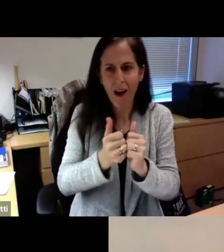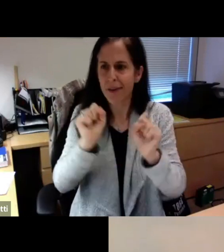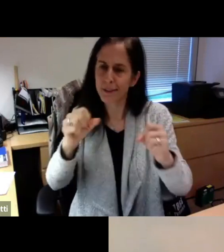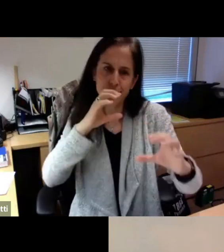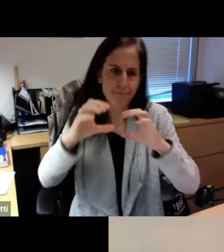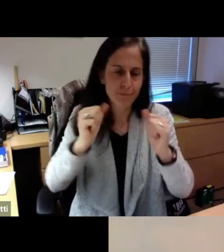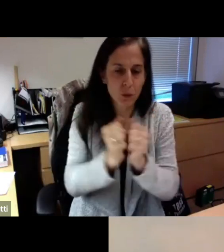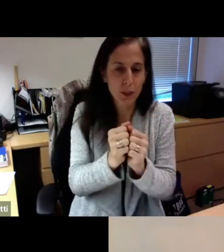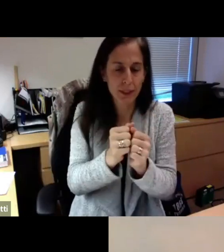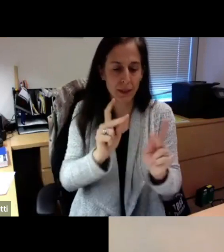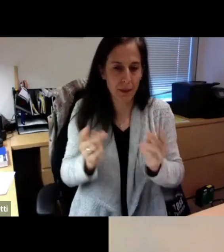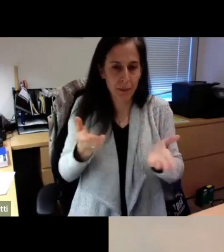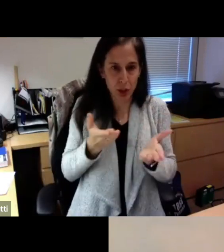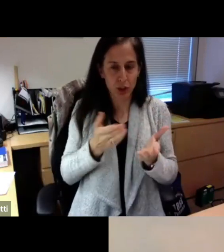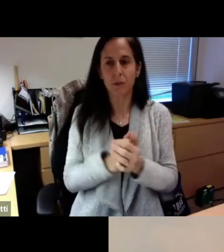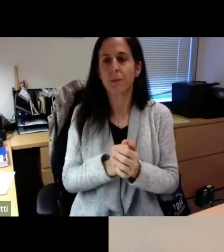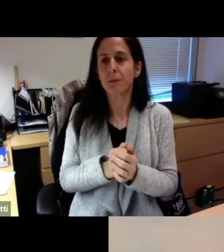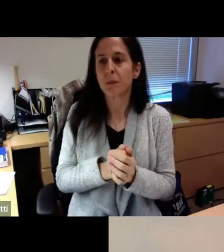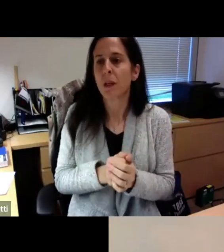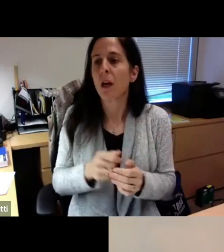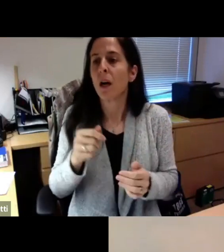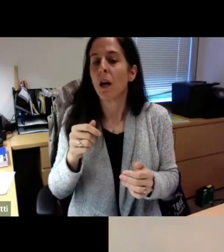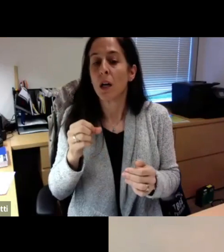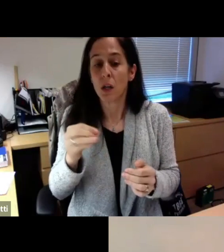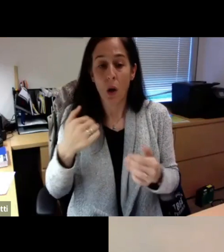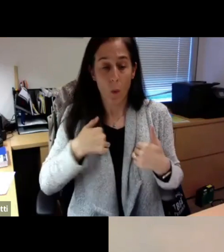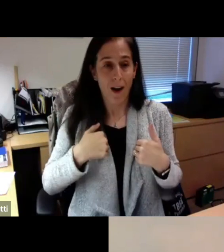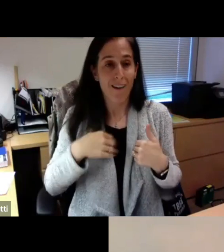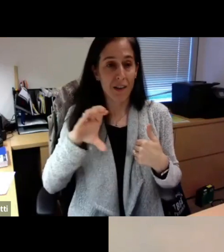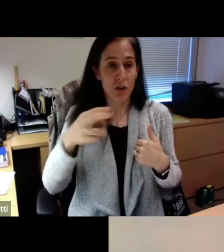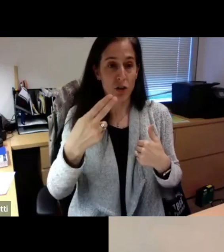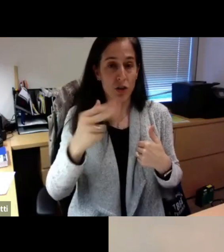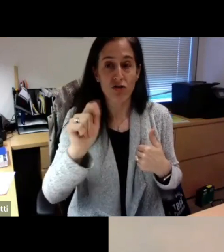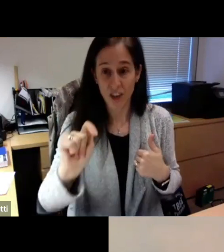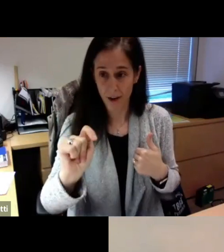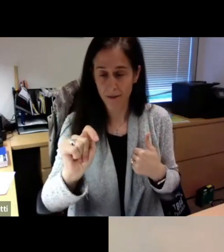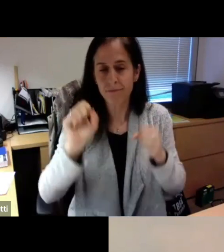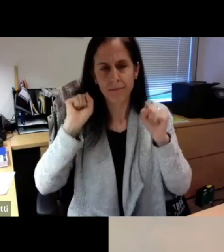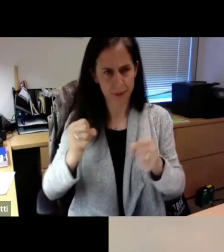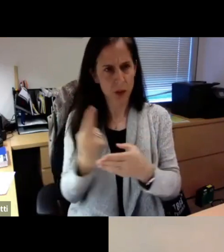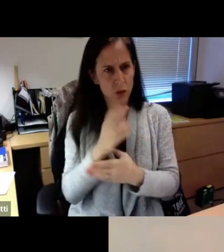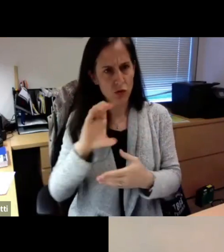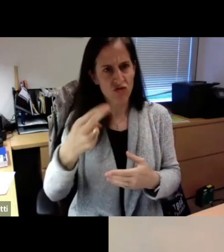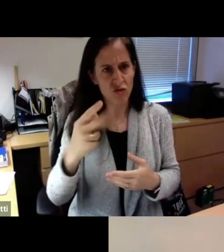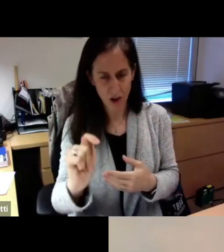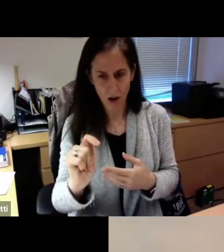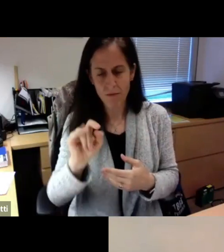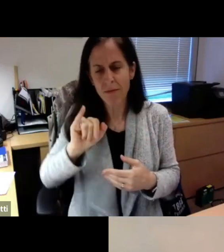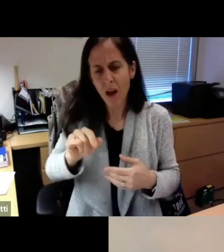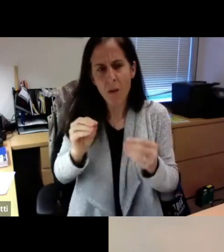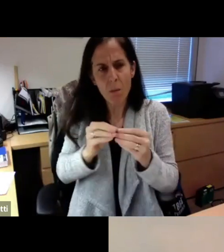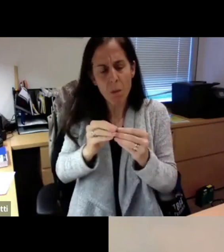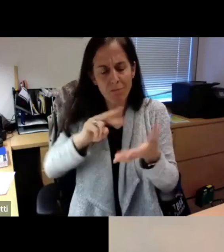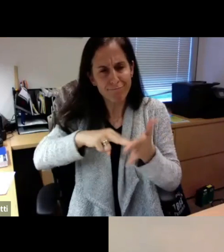Now, before I turn it over to our students for a formal introduction, I'd like to just briefly walk through communication processes to let you